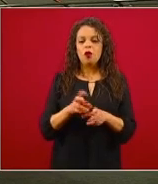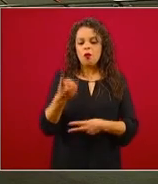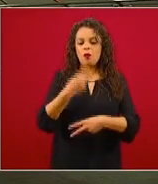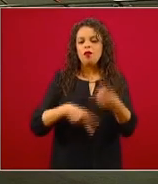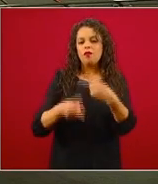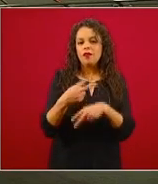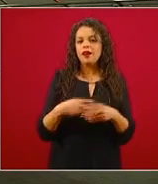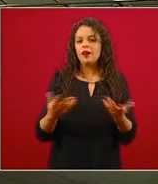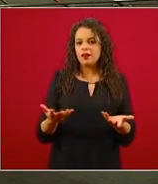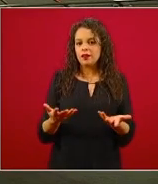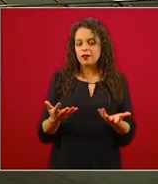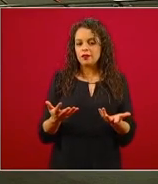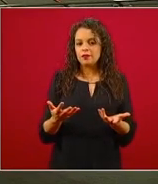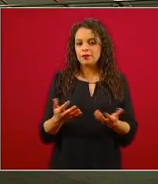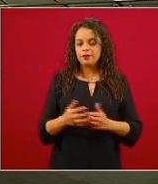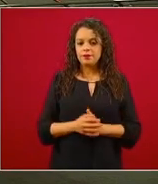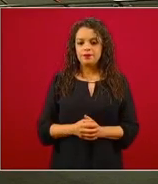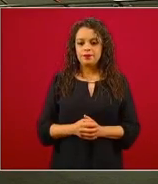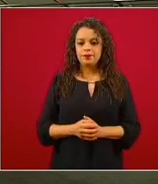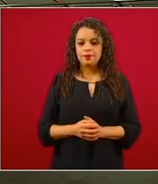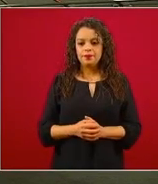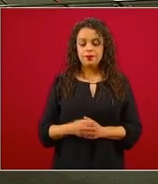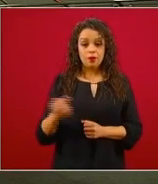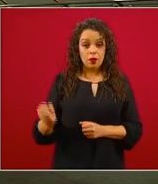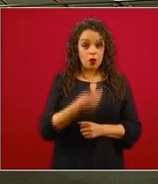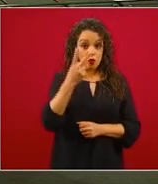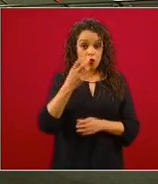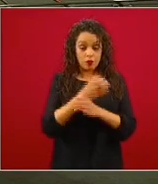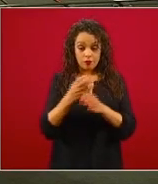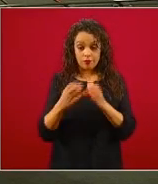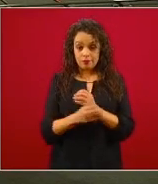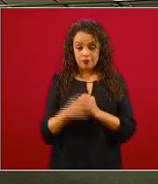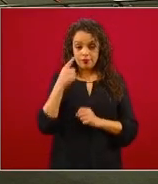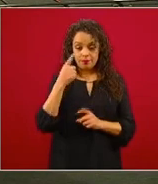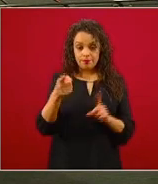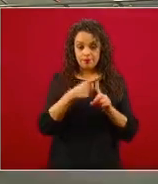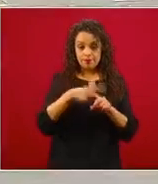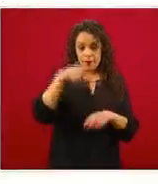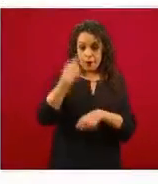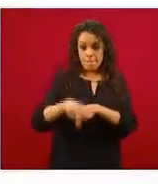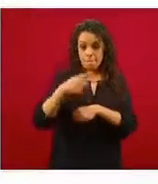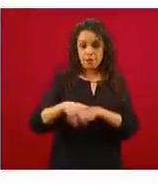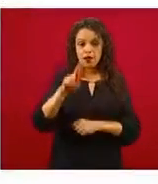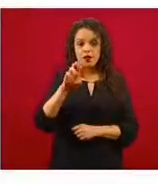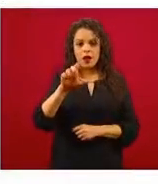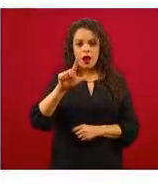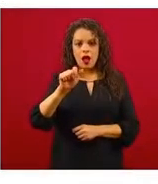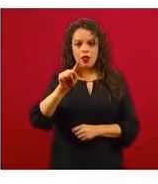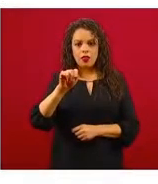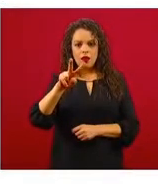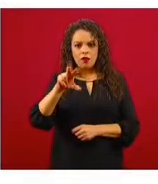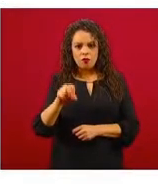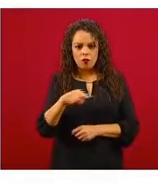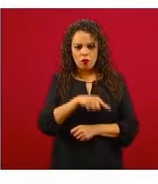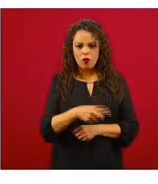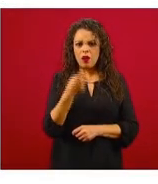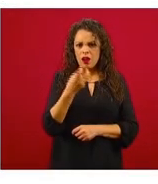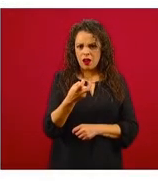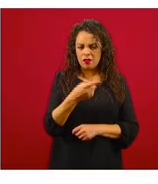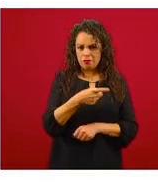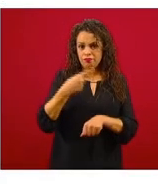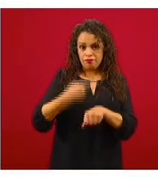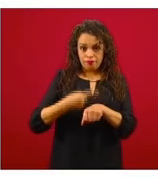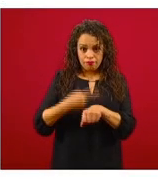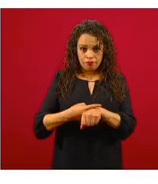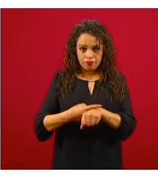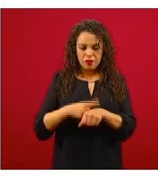And this is what we obtained. One thing was relative risk. That's what we talked about, which talks about how much